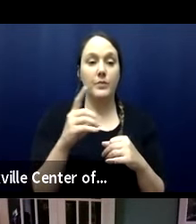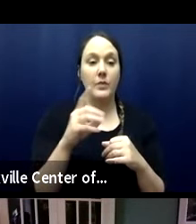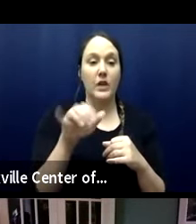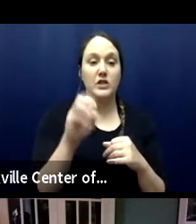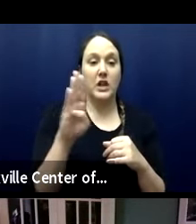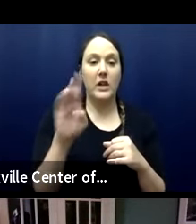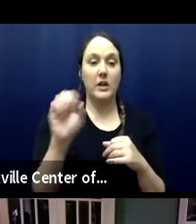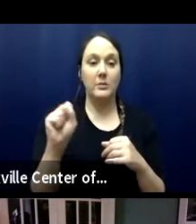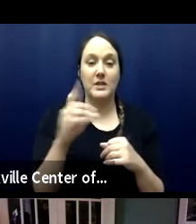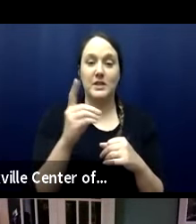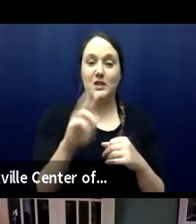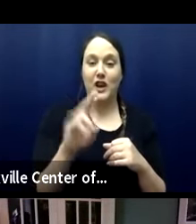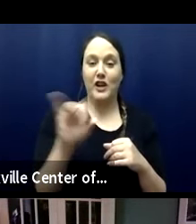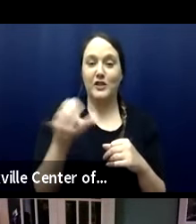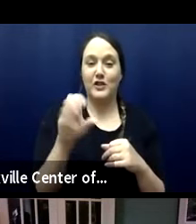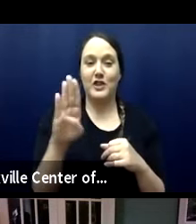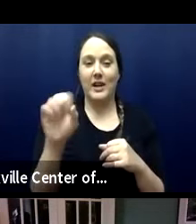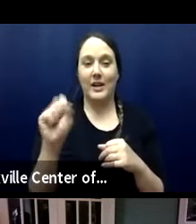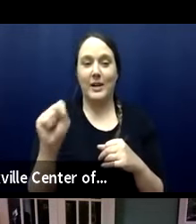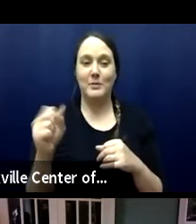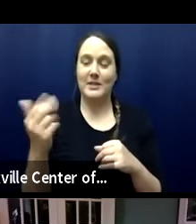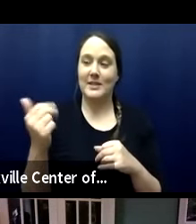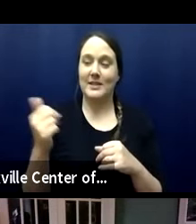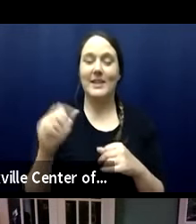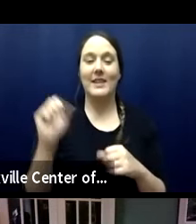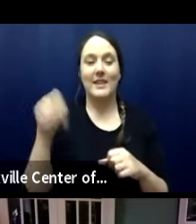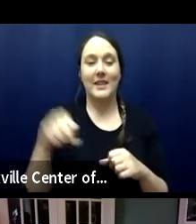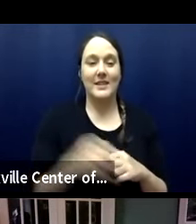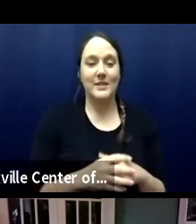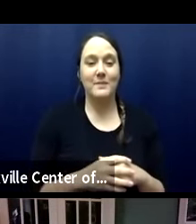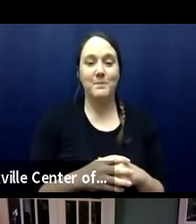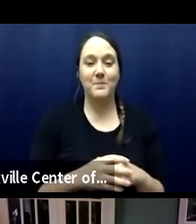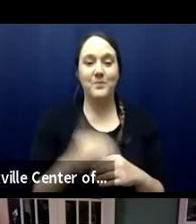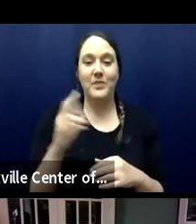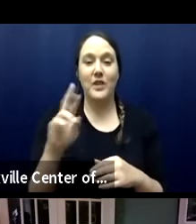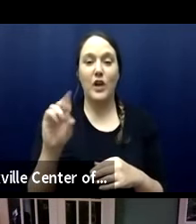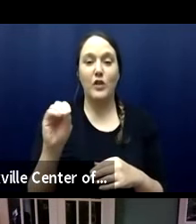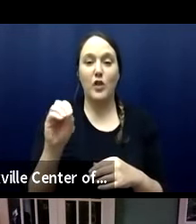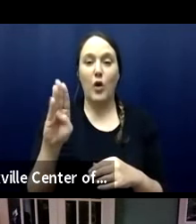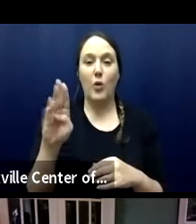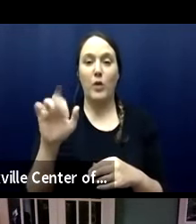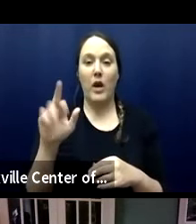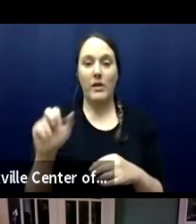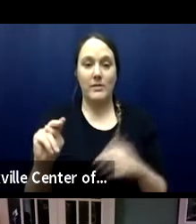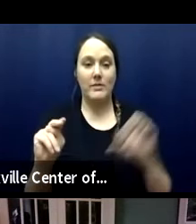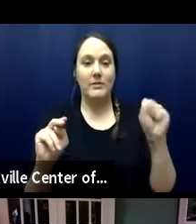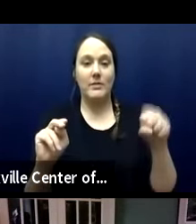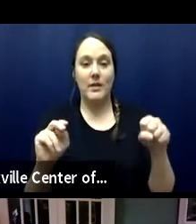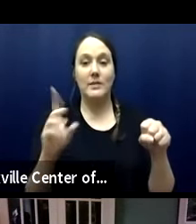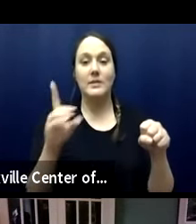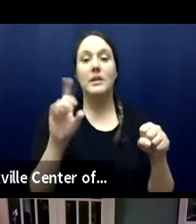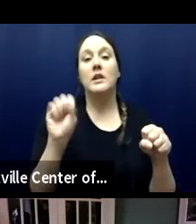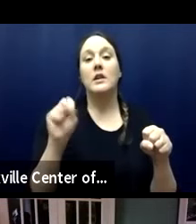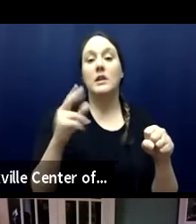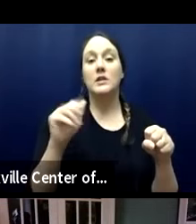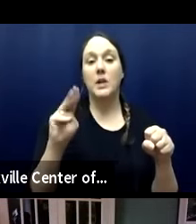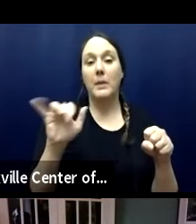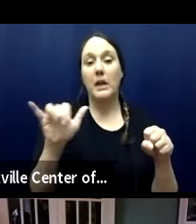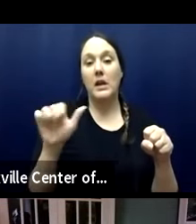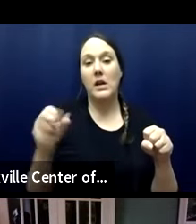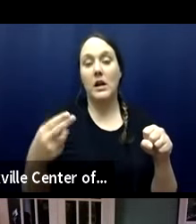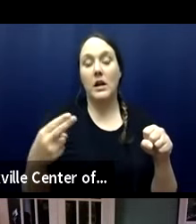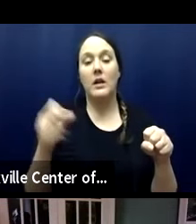Dr. Jacobs, thank you. Yes. Dr. O'Brien. Yes. Dr. Shamia.